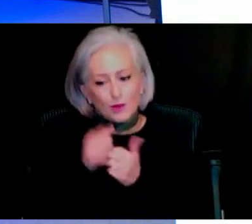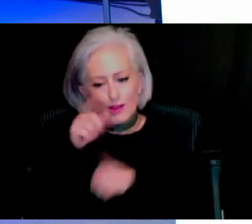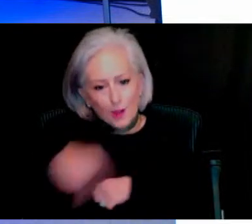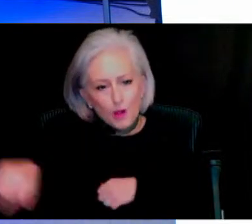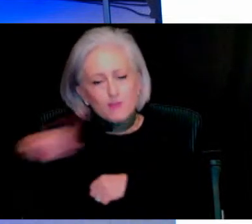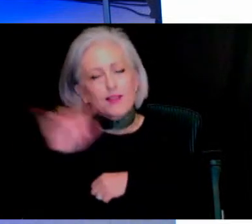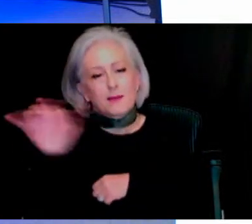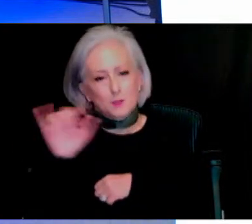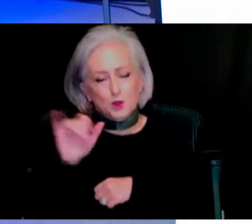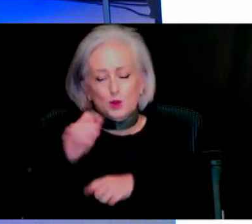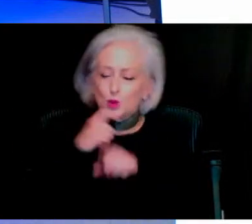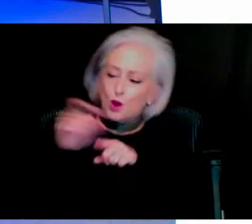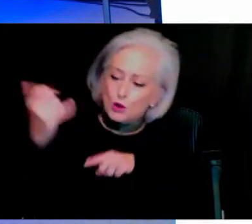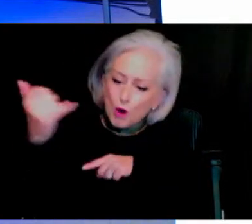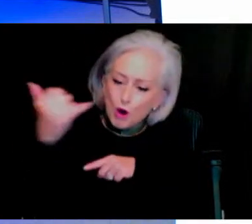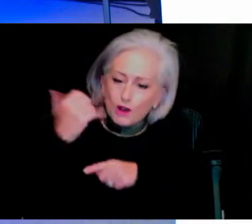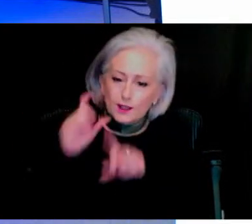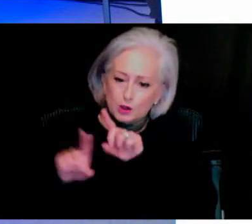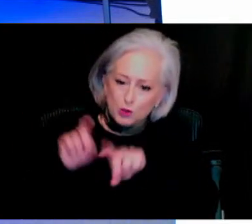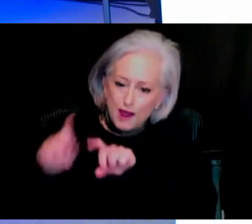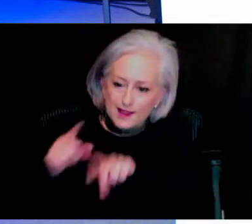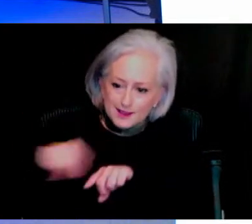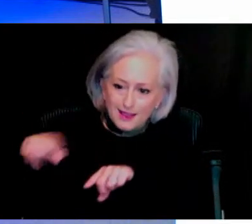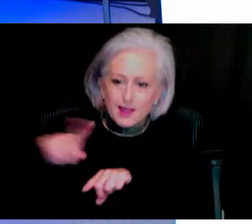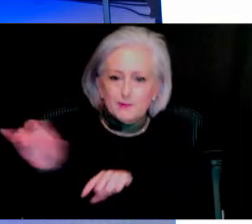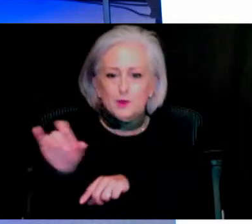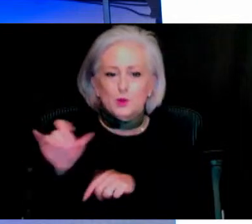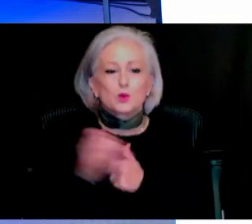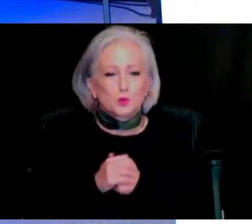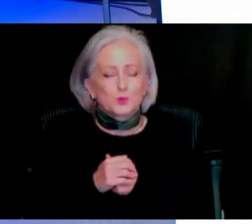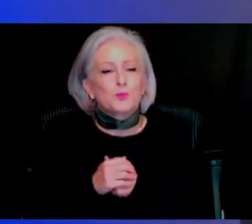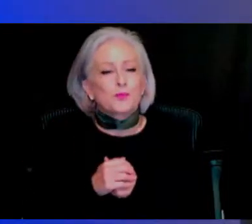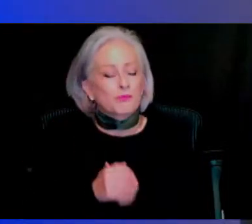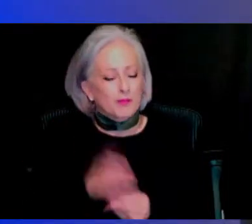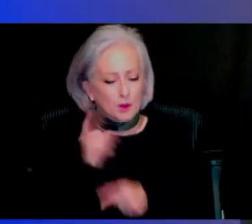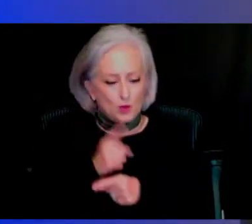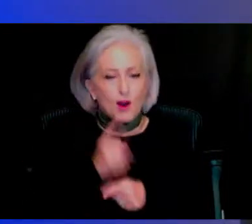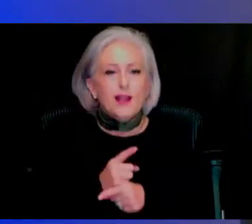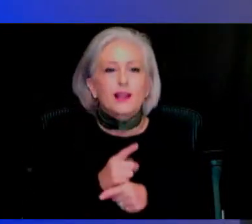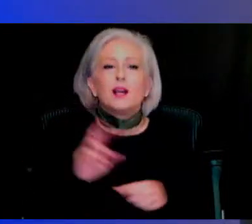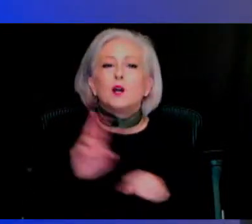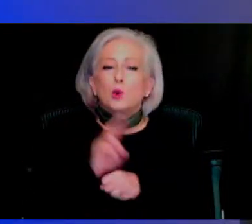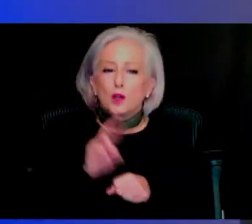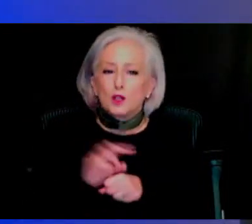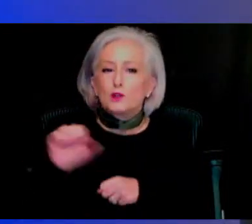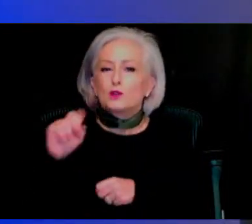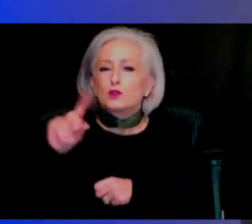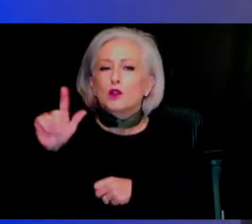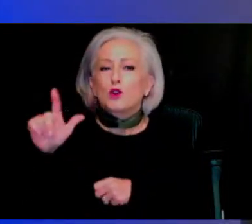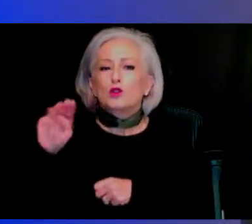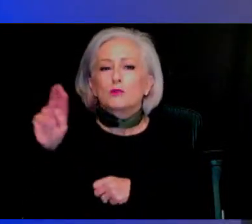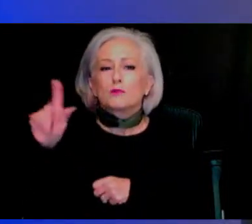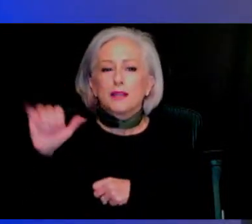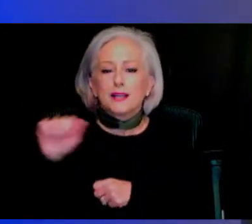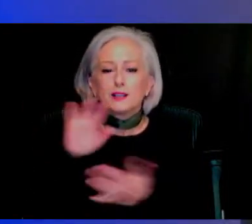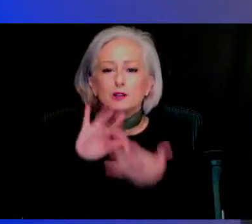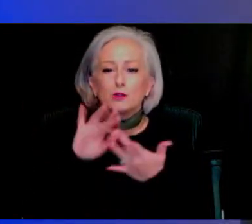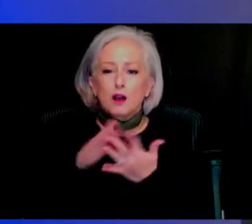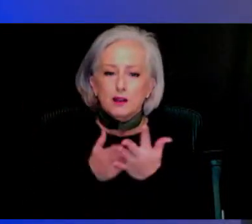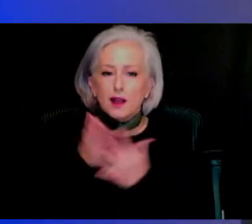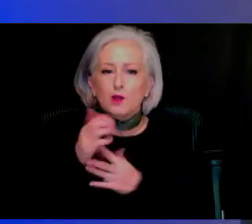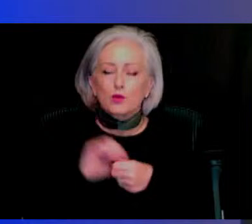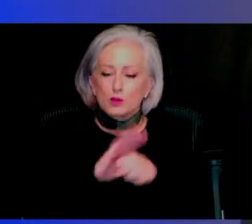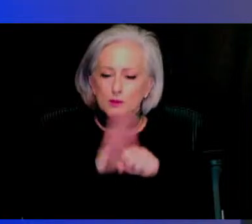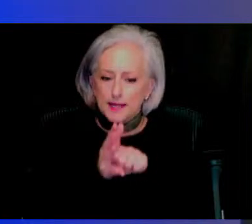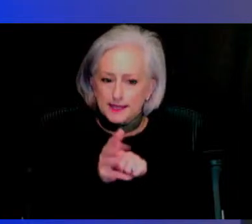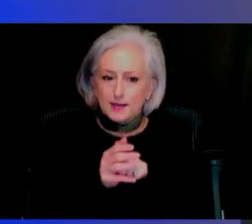them and asking those same questions to other folks in your life, right? And I think we've used social media to reach out to each other during this pandemic, and so not